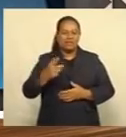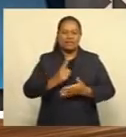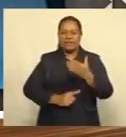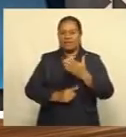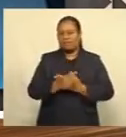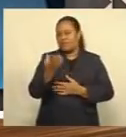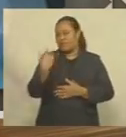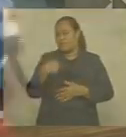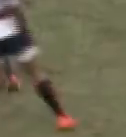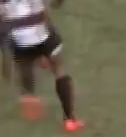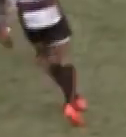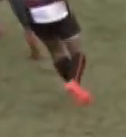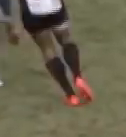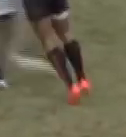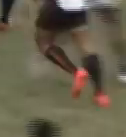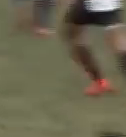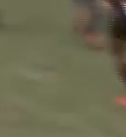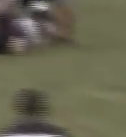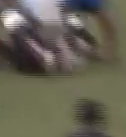it out.